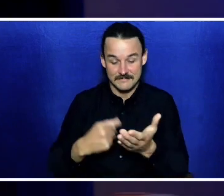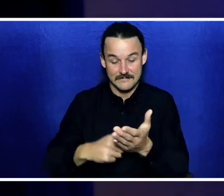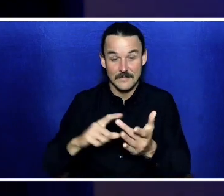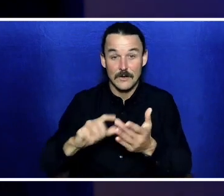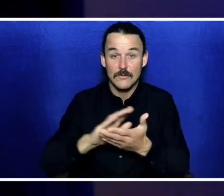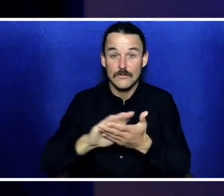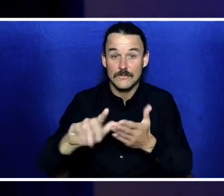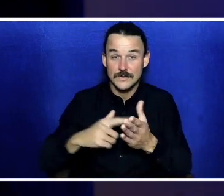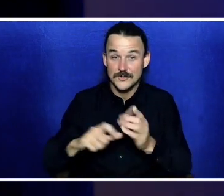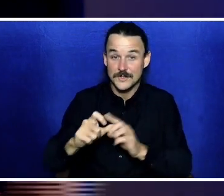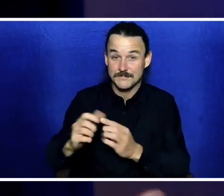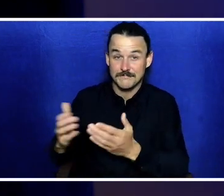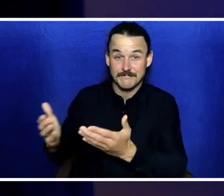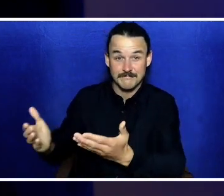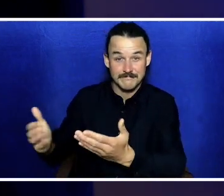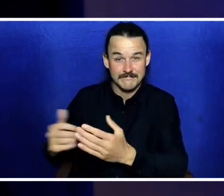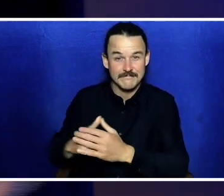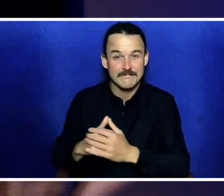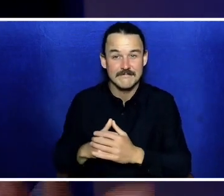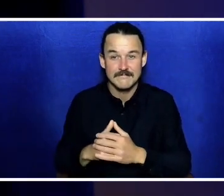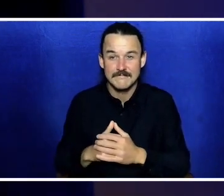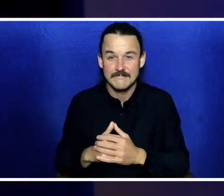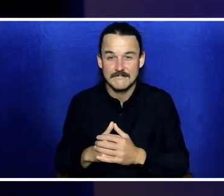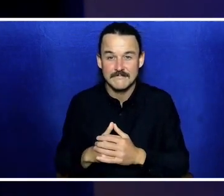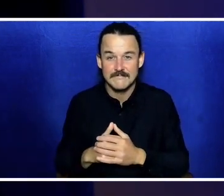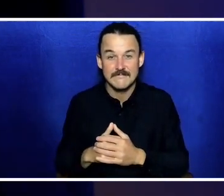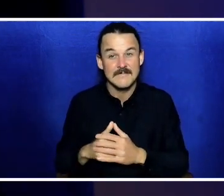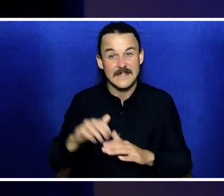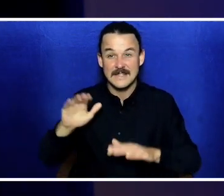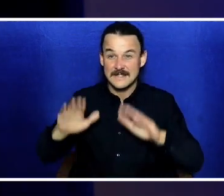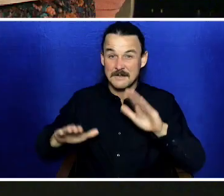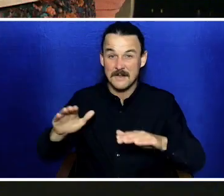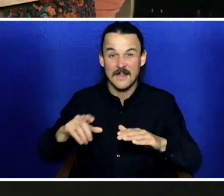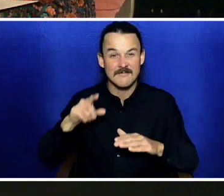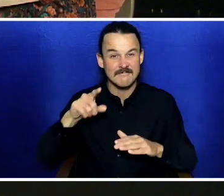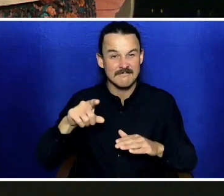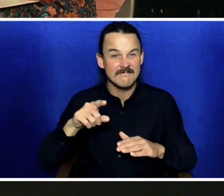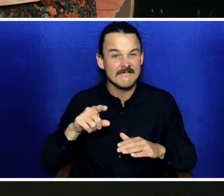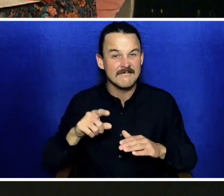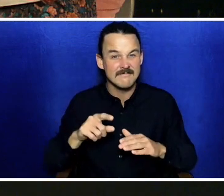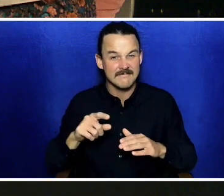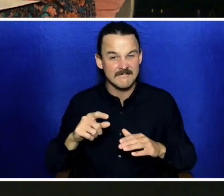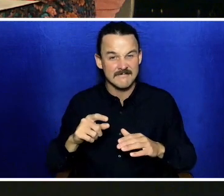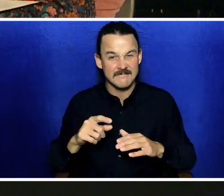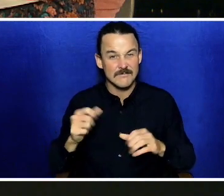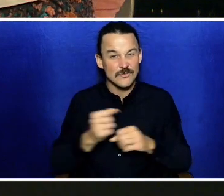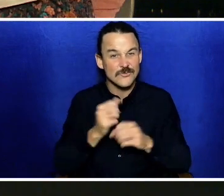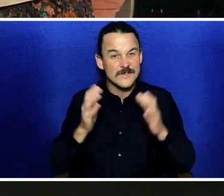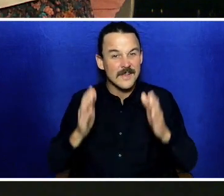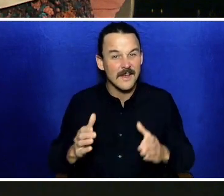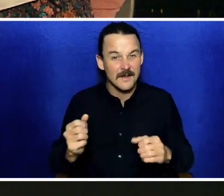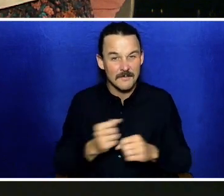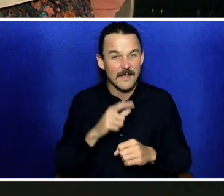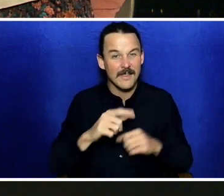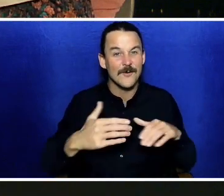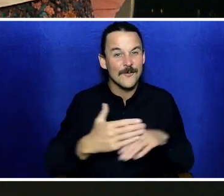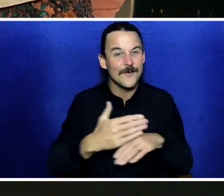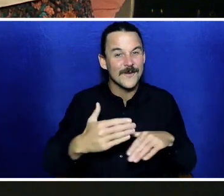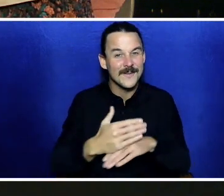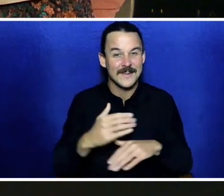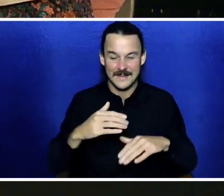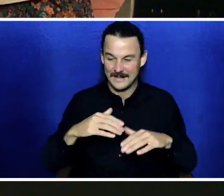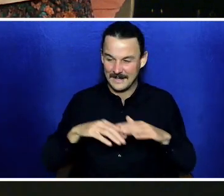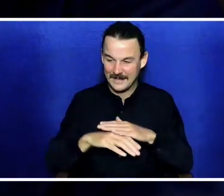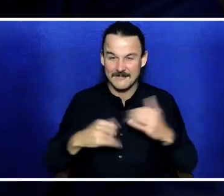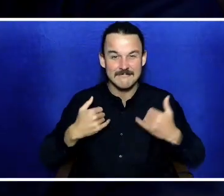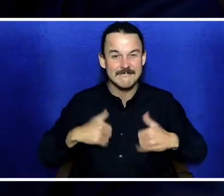similar to Respighi creating work in a time, you know, a pandemic, you've commissioned two new works that speak directly to our times.